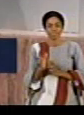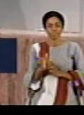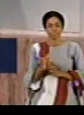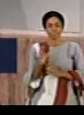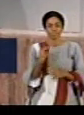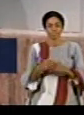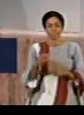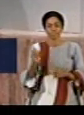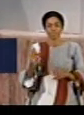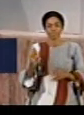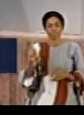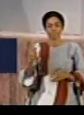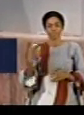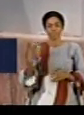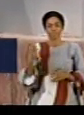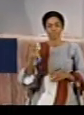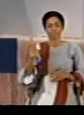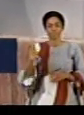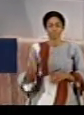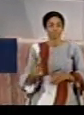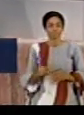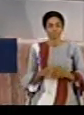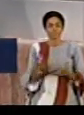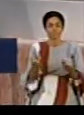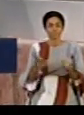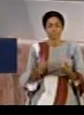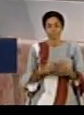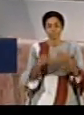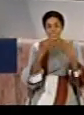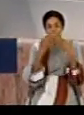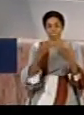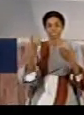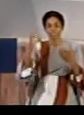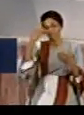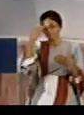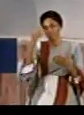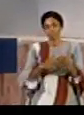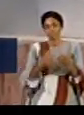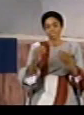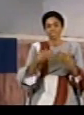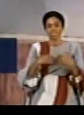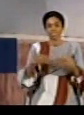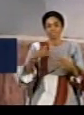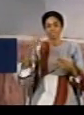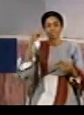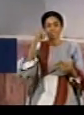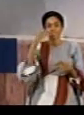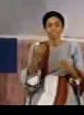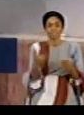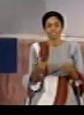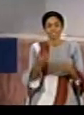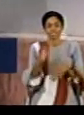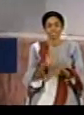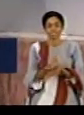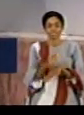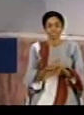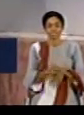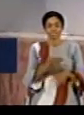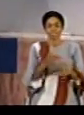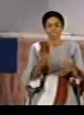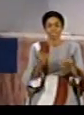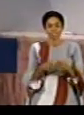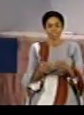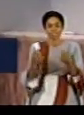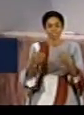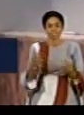Emmanuel. I want to appreciate God for what he has done for me this evening. As I came here with a